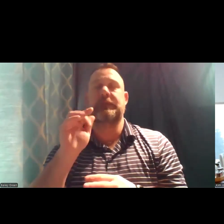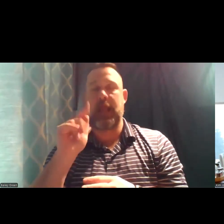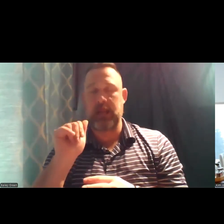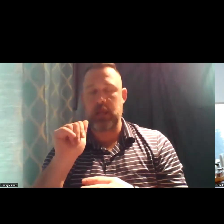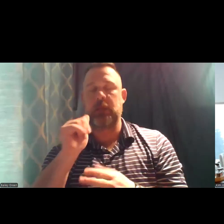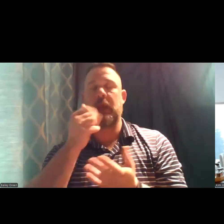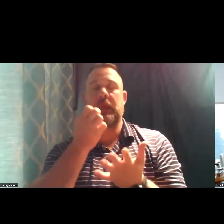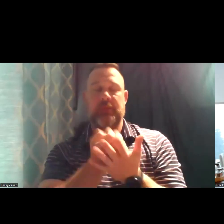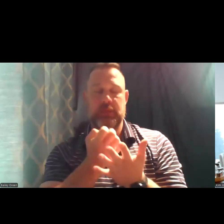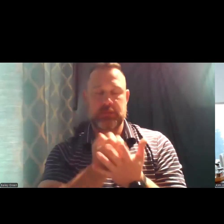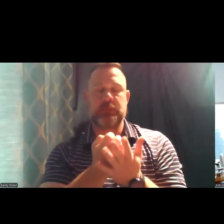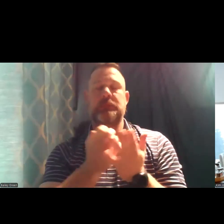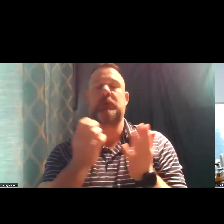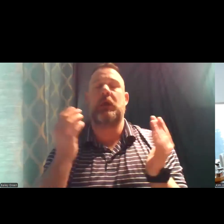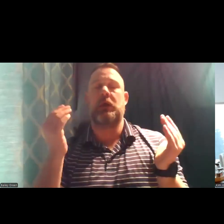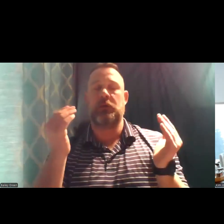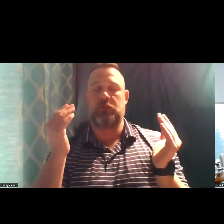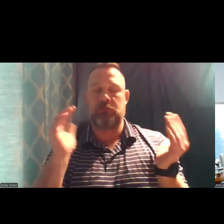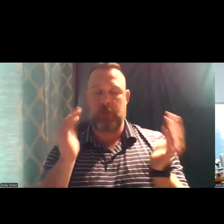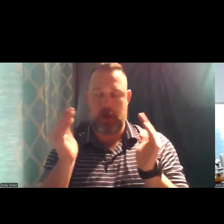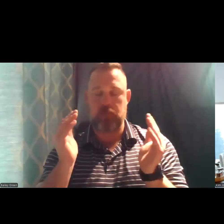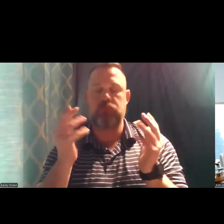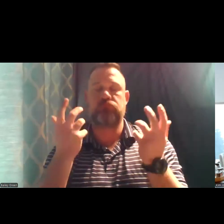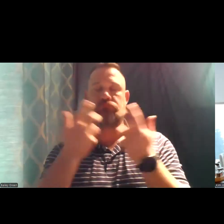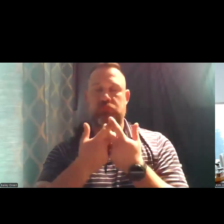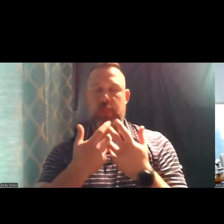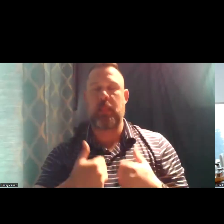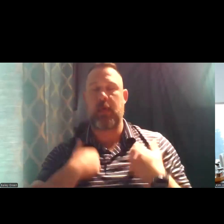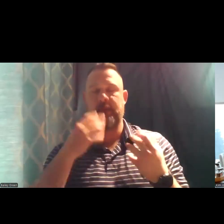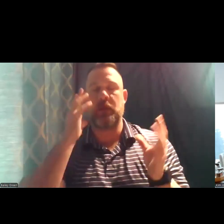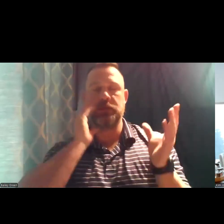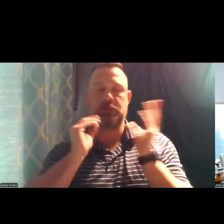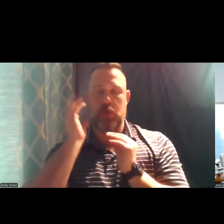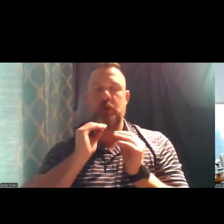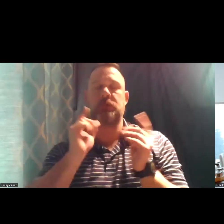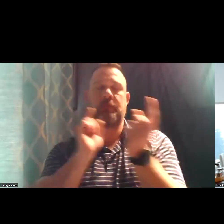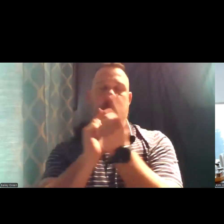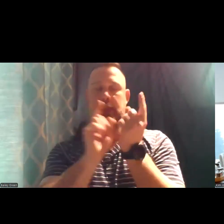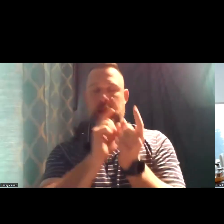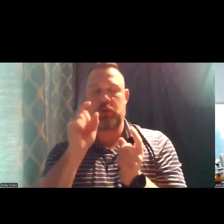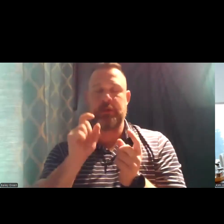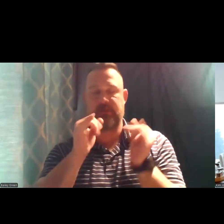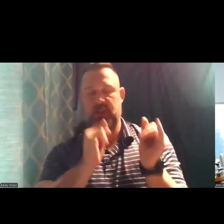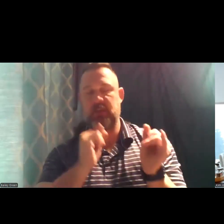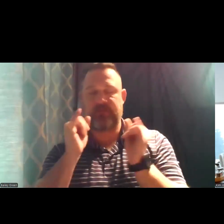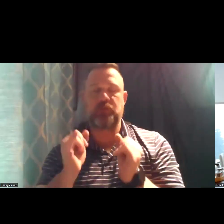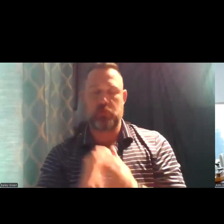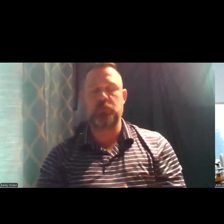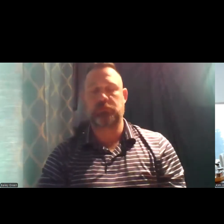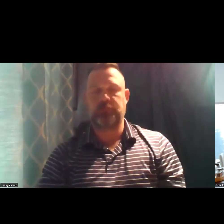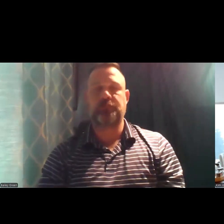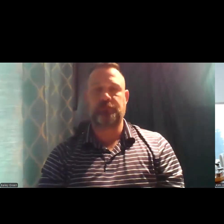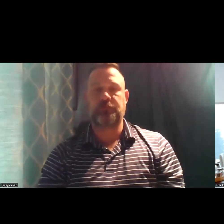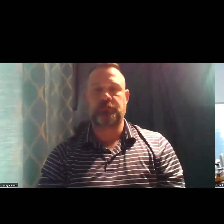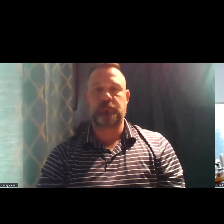pairing those together with life experience to really help ensure we are meeting the needs of all individuals and especially this population. So thank you for